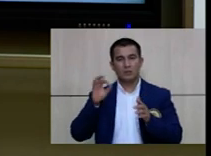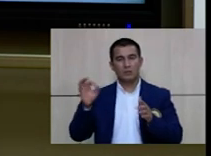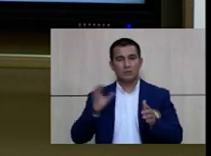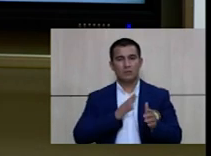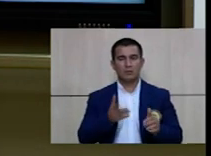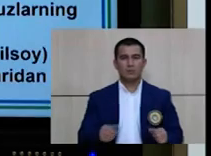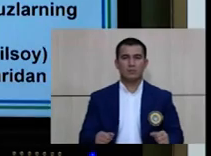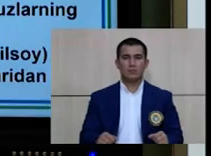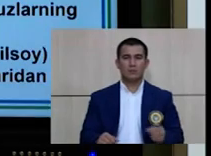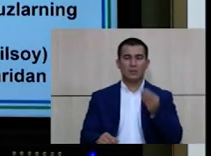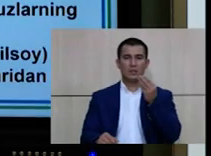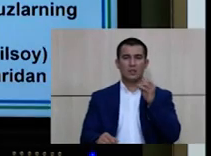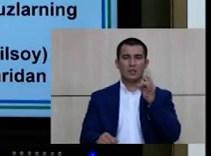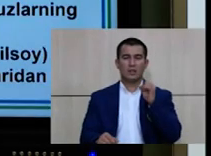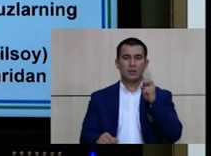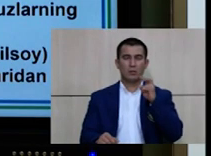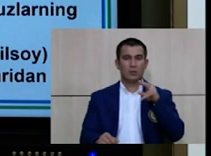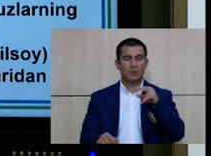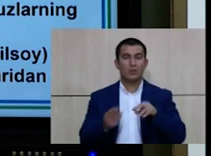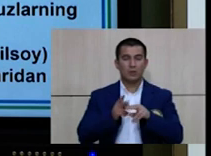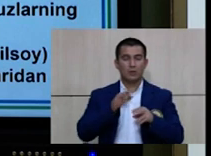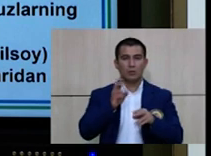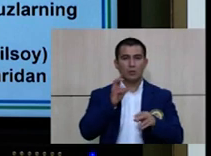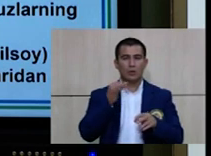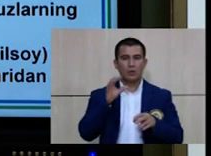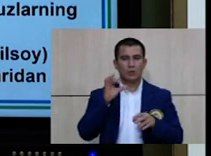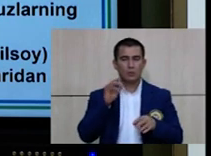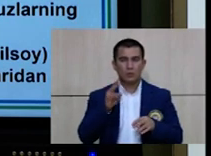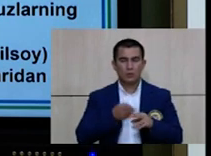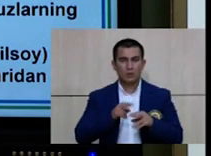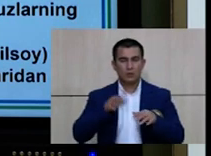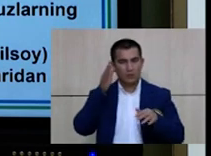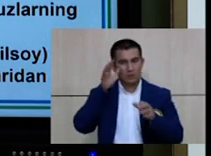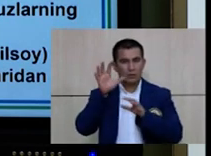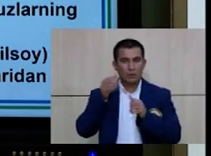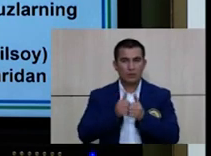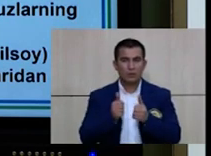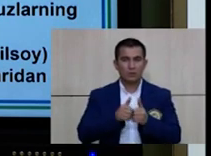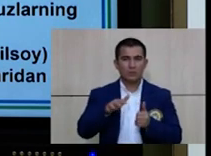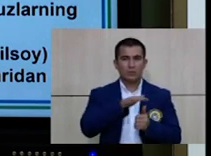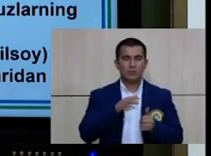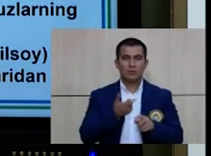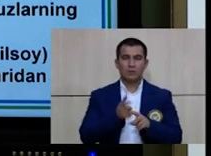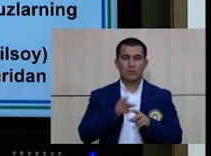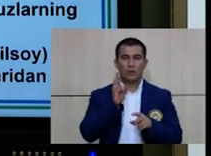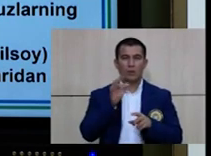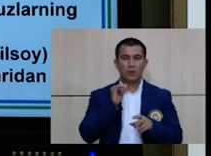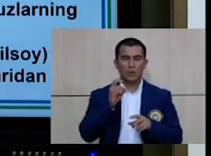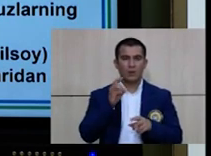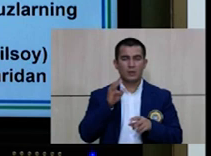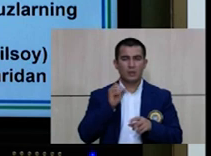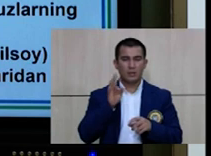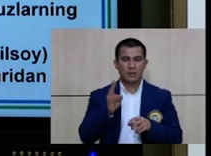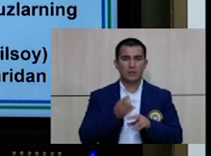etadi. Sherobod daryo, Boysun tog'i va uning davomi hisoblangan Ko'xtang tog'ining